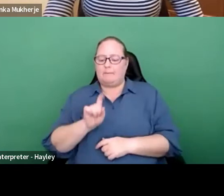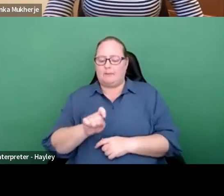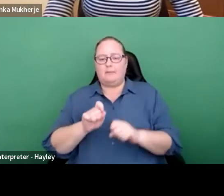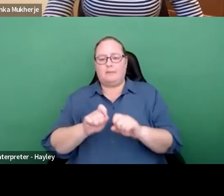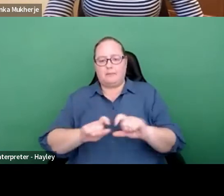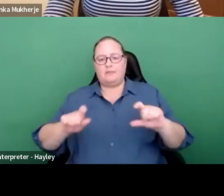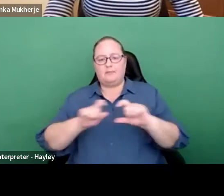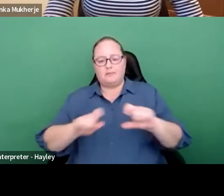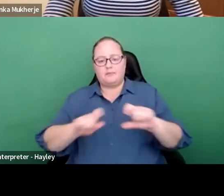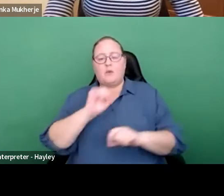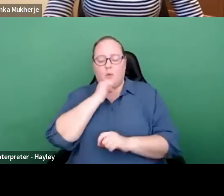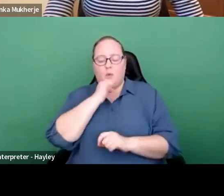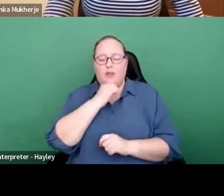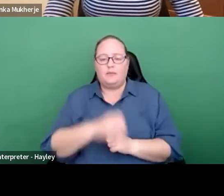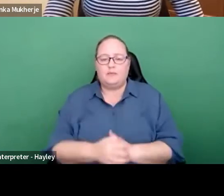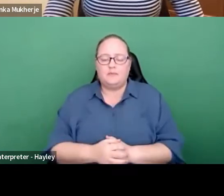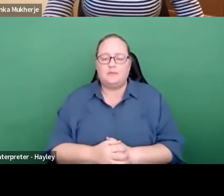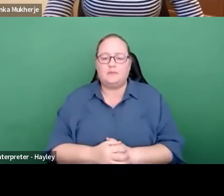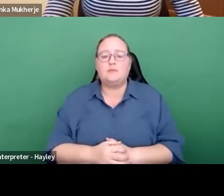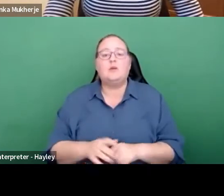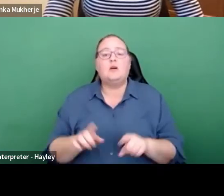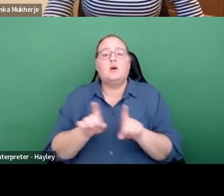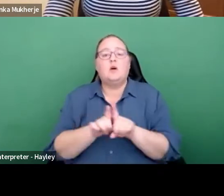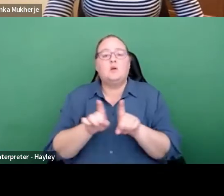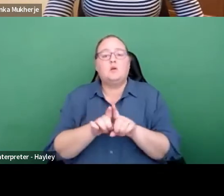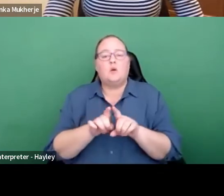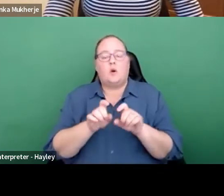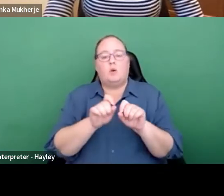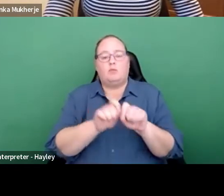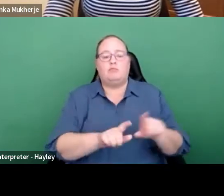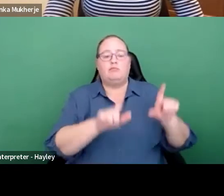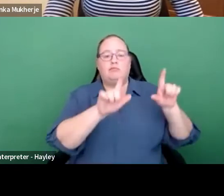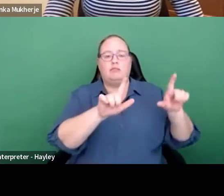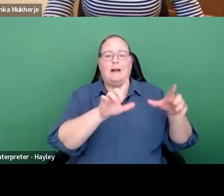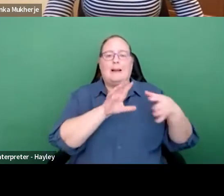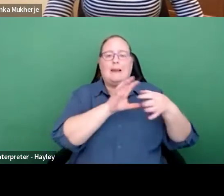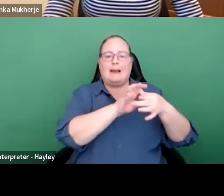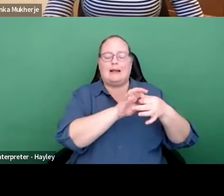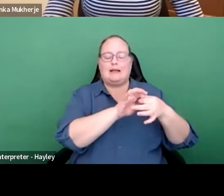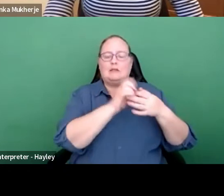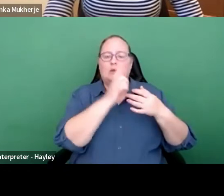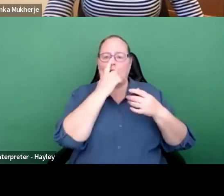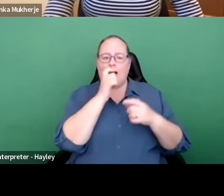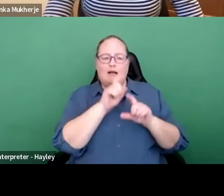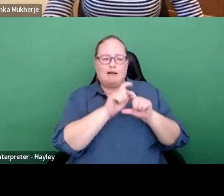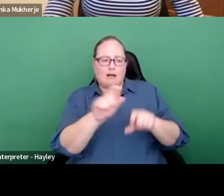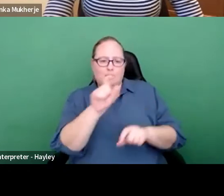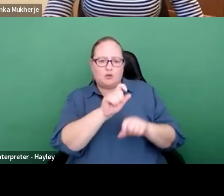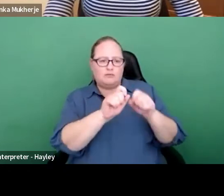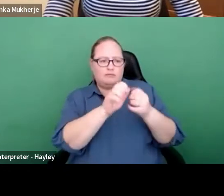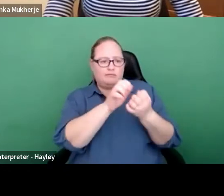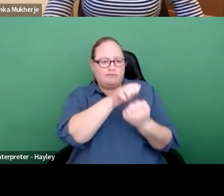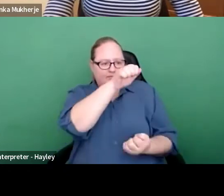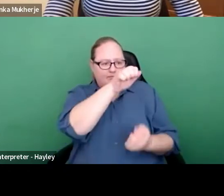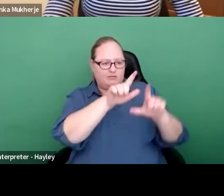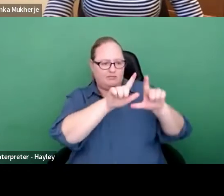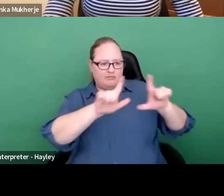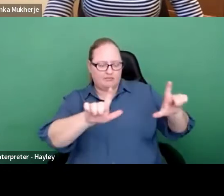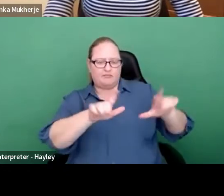You can also access the larger captions by using the link that has been posted in the chat.